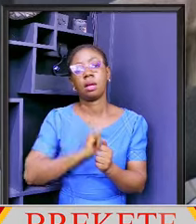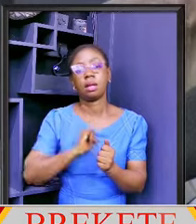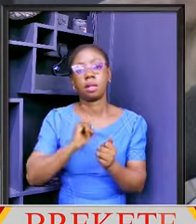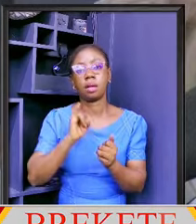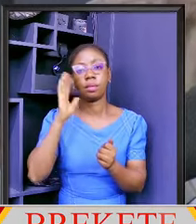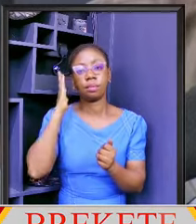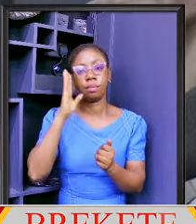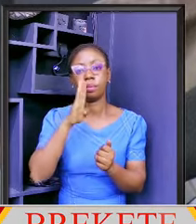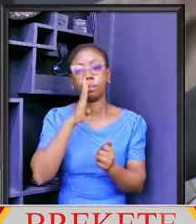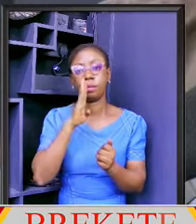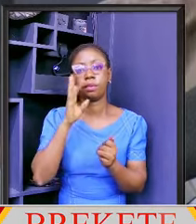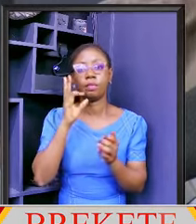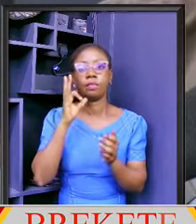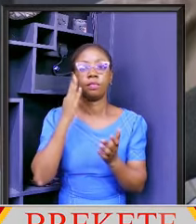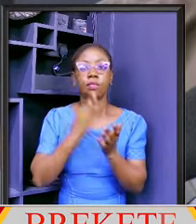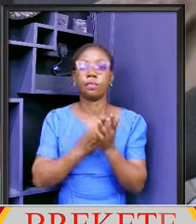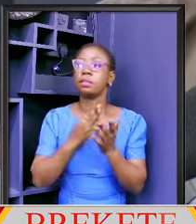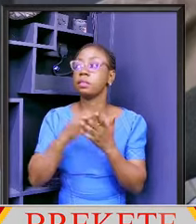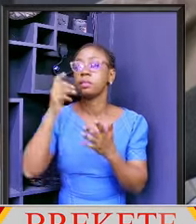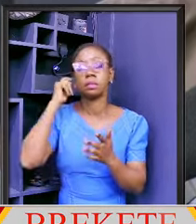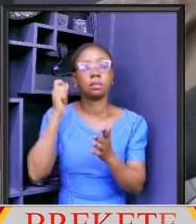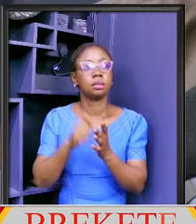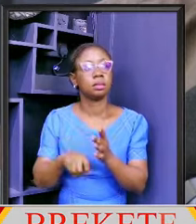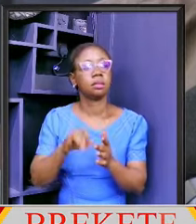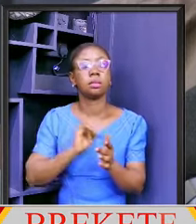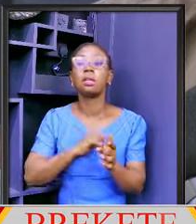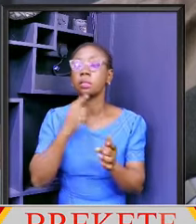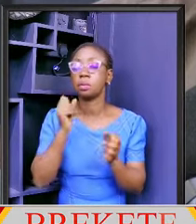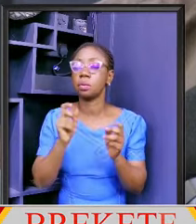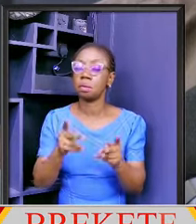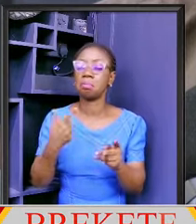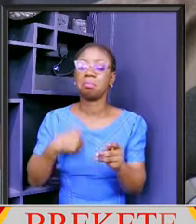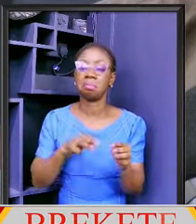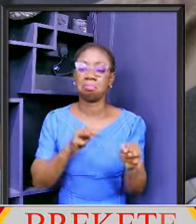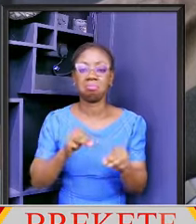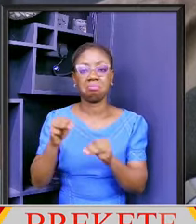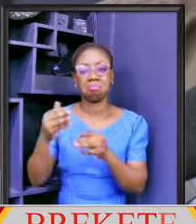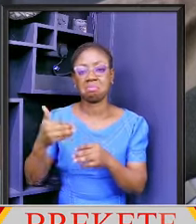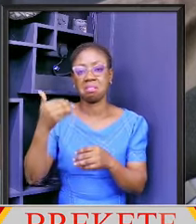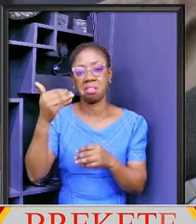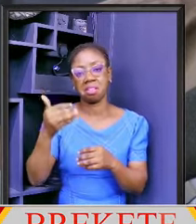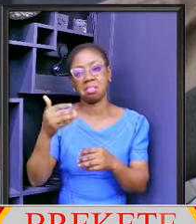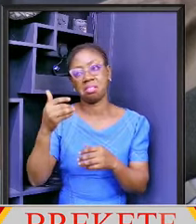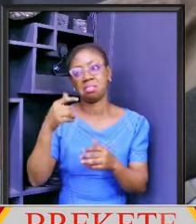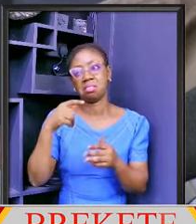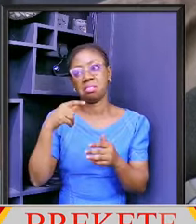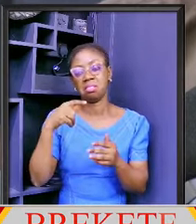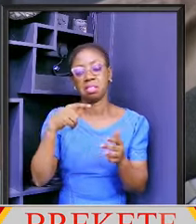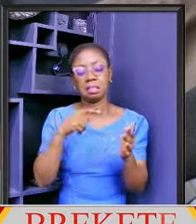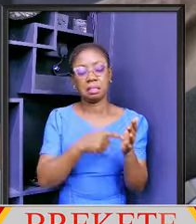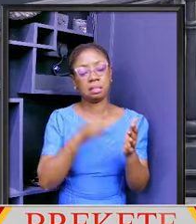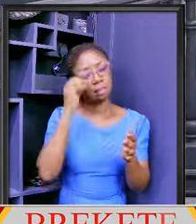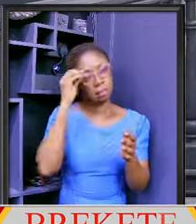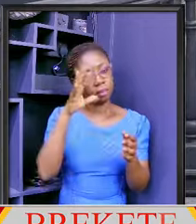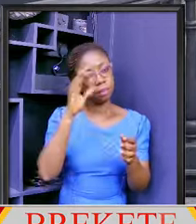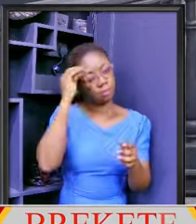secretary. I say, okay, let us move ahead. And he promised, this Abalogu promised that